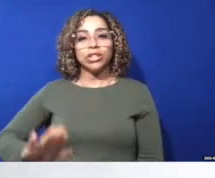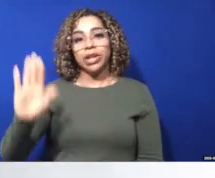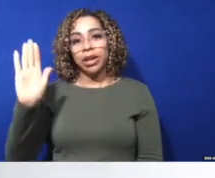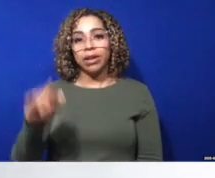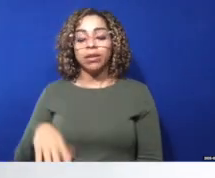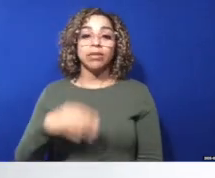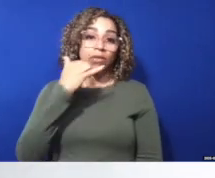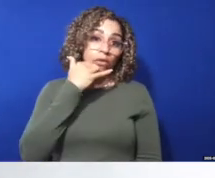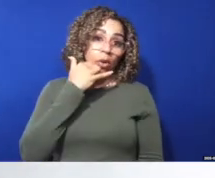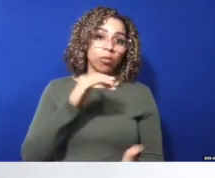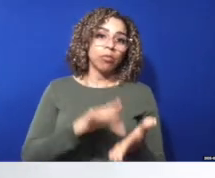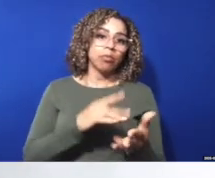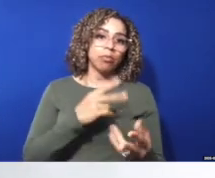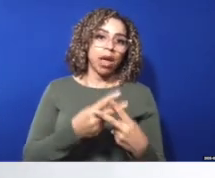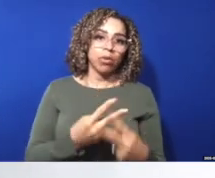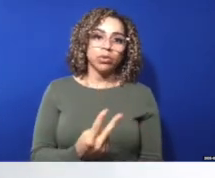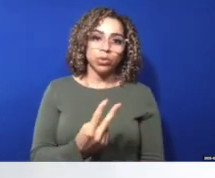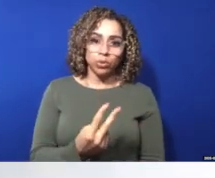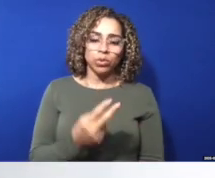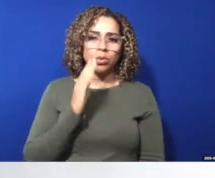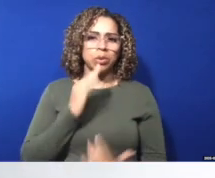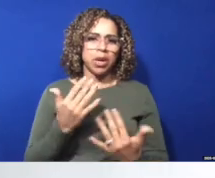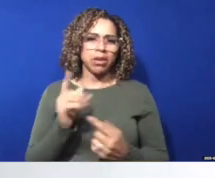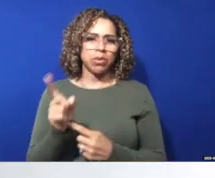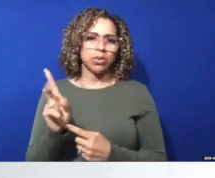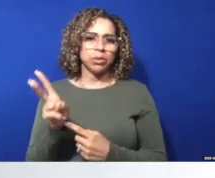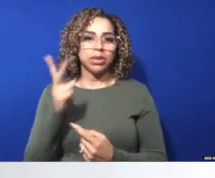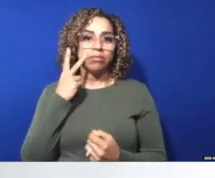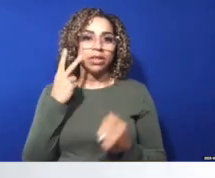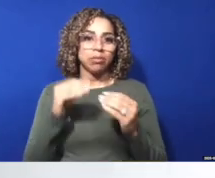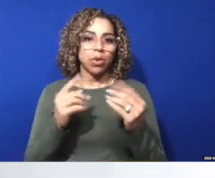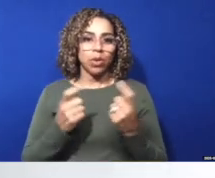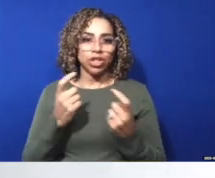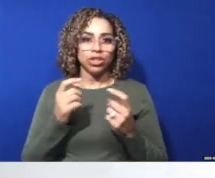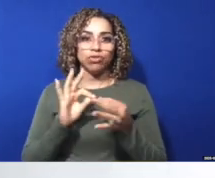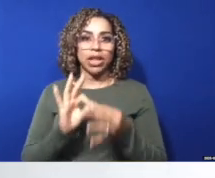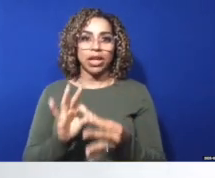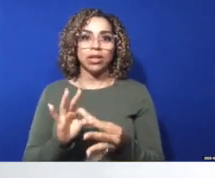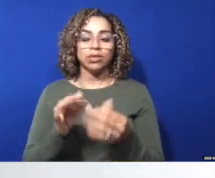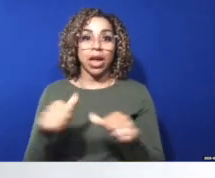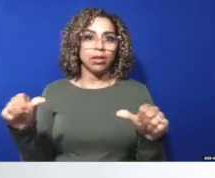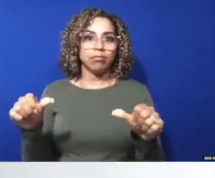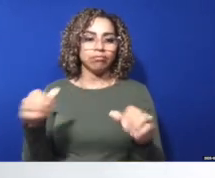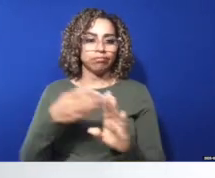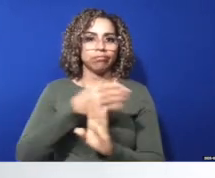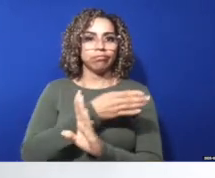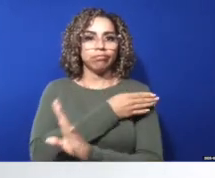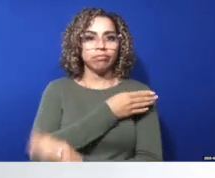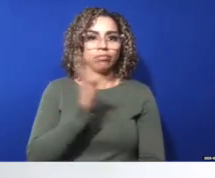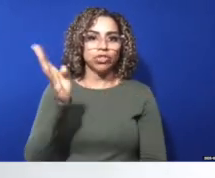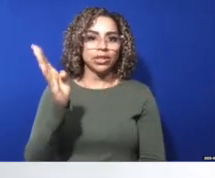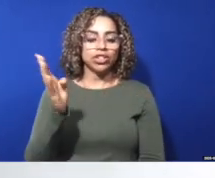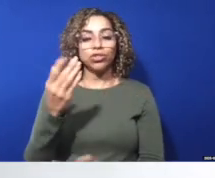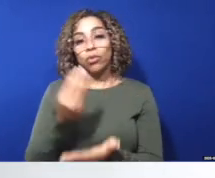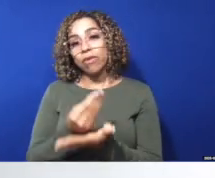give it just a minute or two to see if folks have any questions that were related to any of the other presentations at the start or funding plan